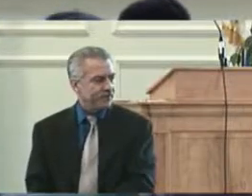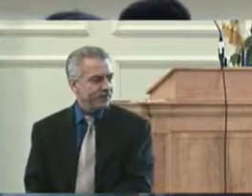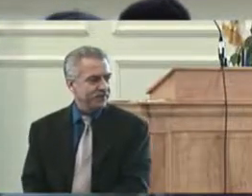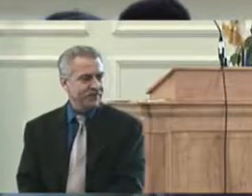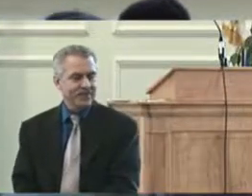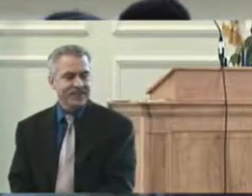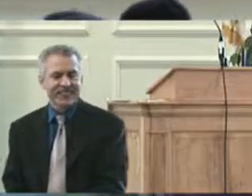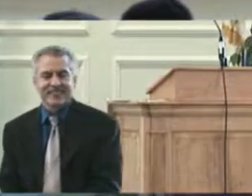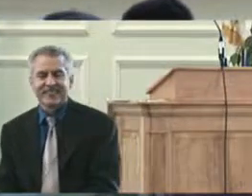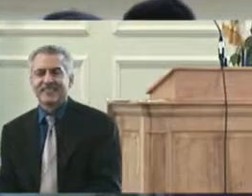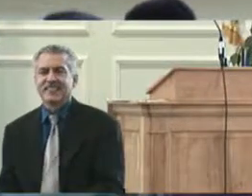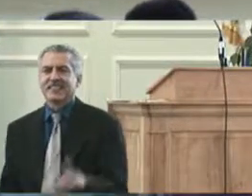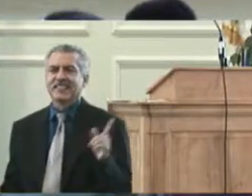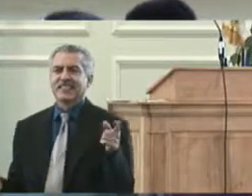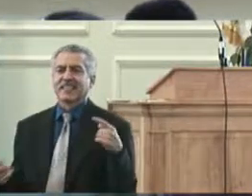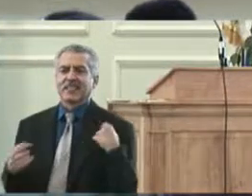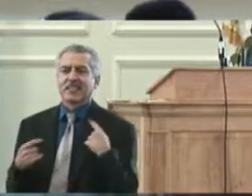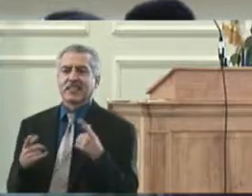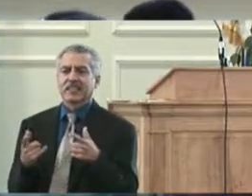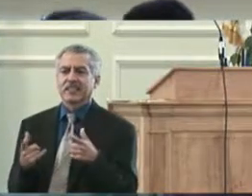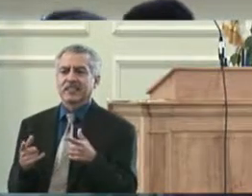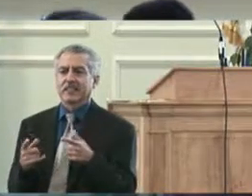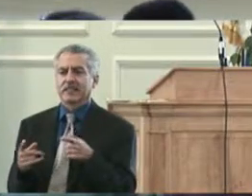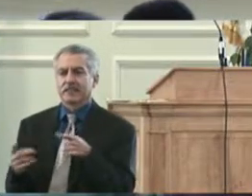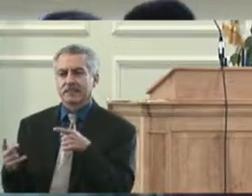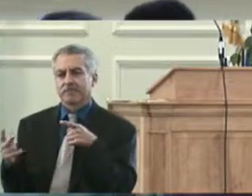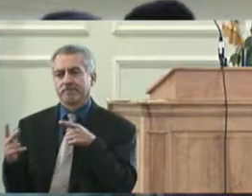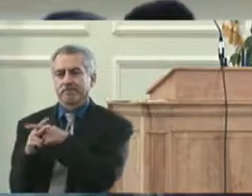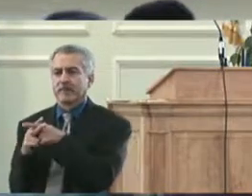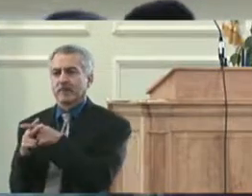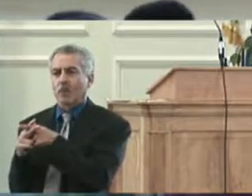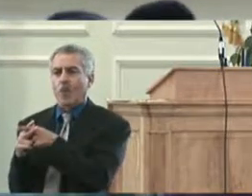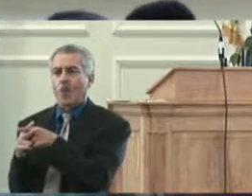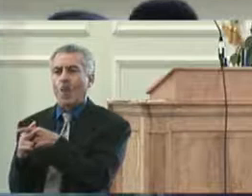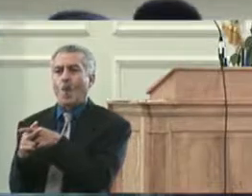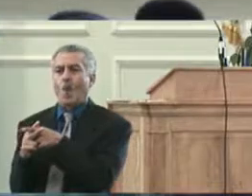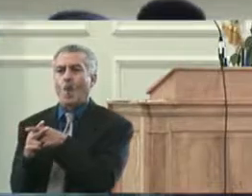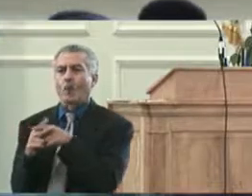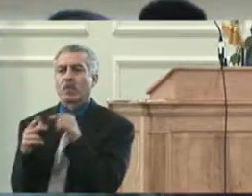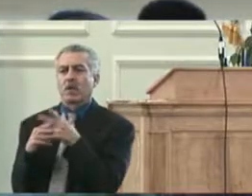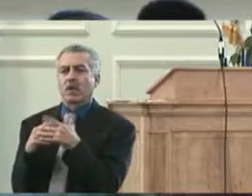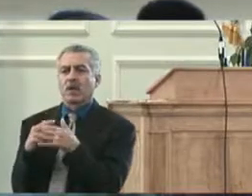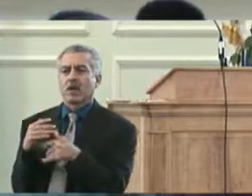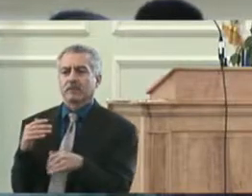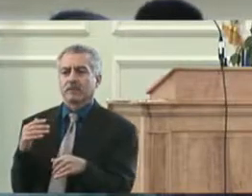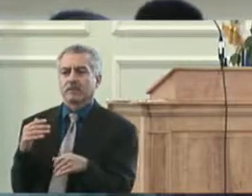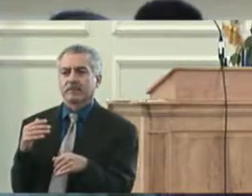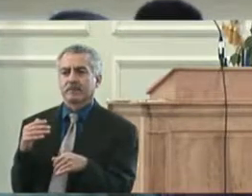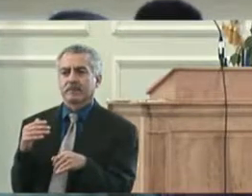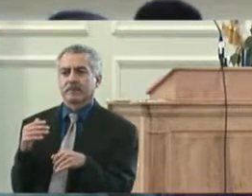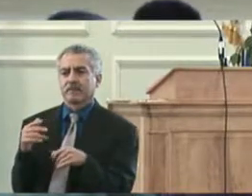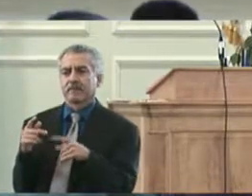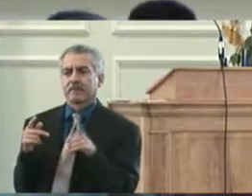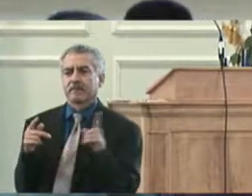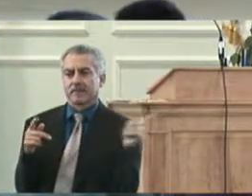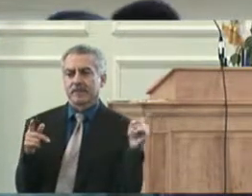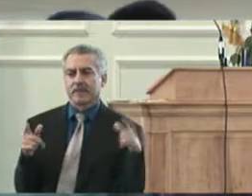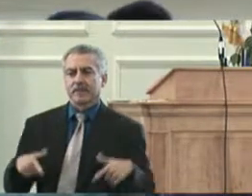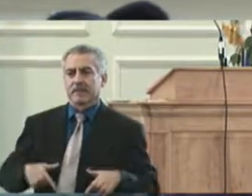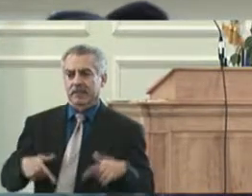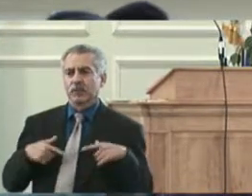from inside, and that's how they live. They attach to living animals, and they just, like mosquitoes, suck the life out of